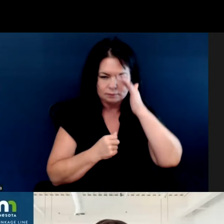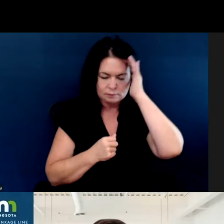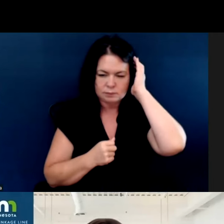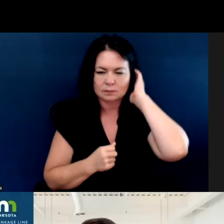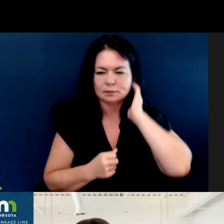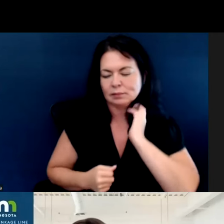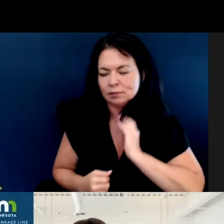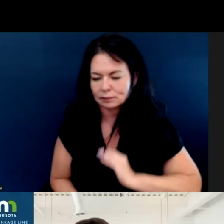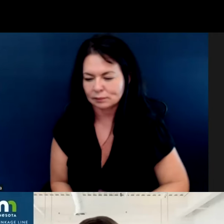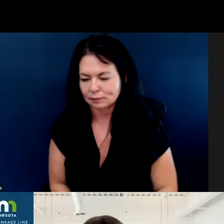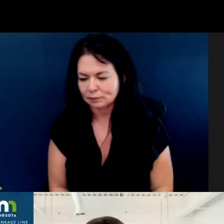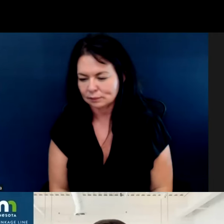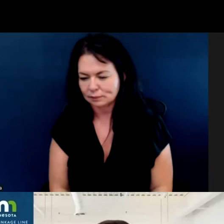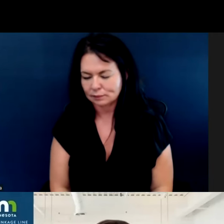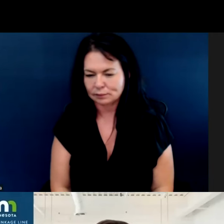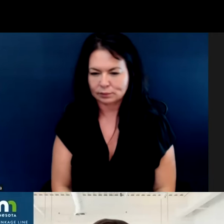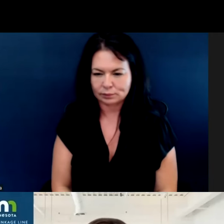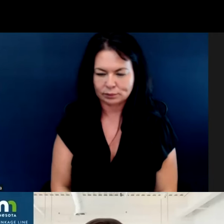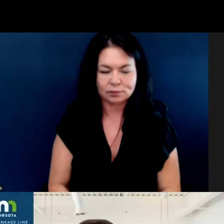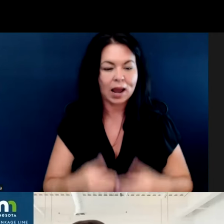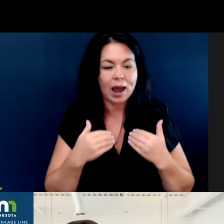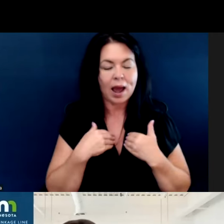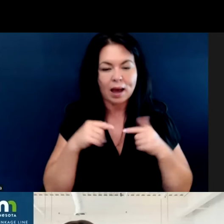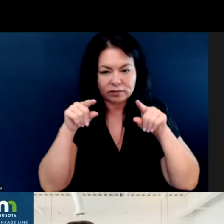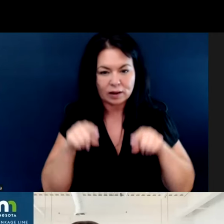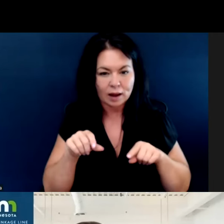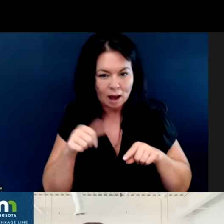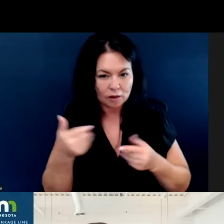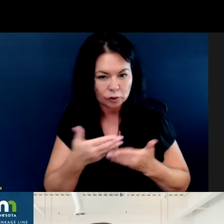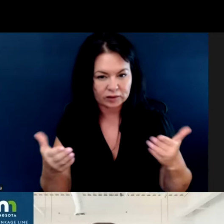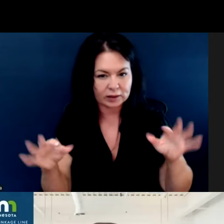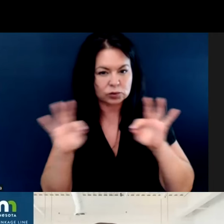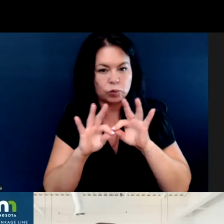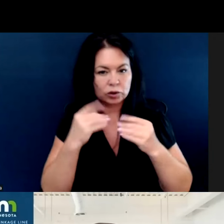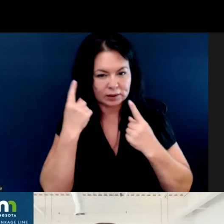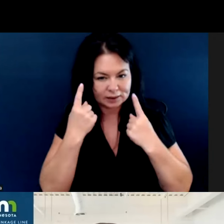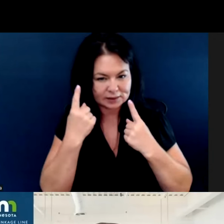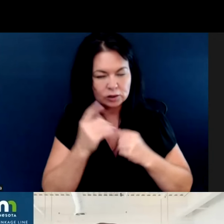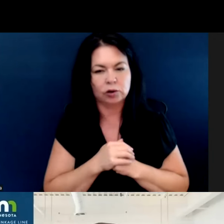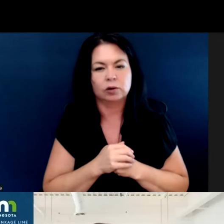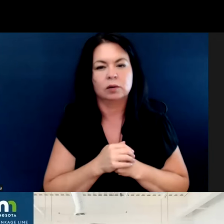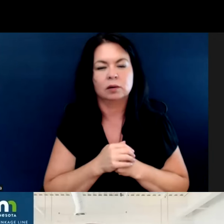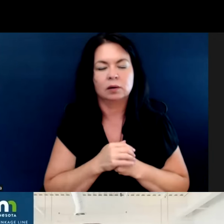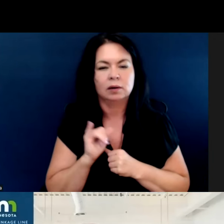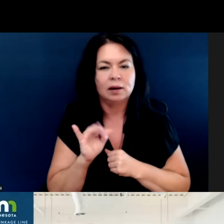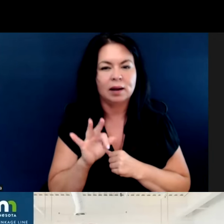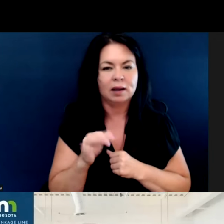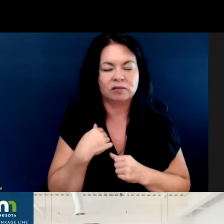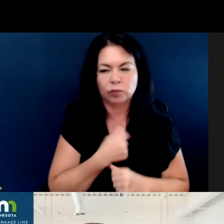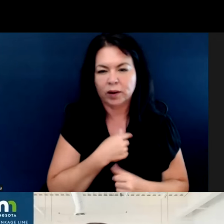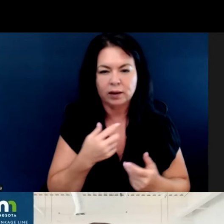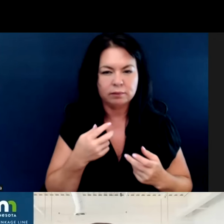All right, some other things to consider, when you're going back and forth between original Medicare and